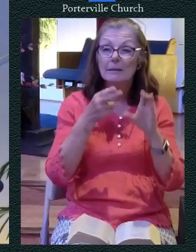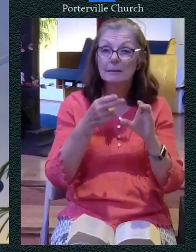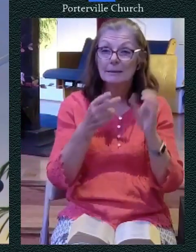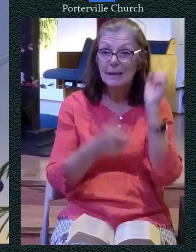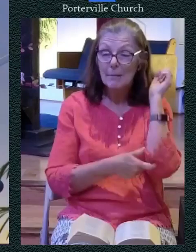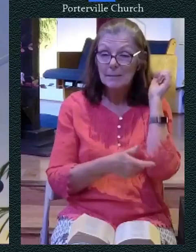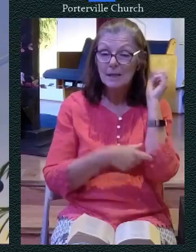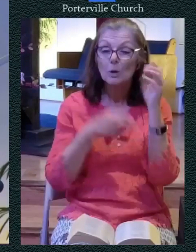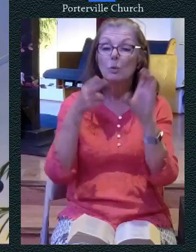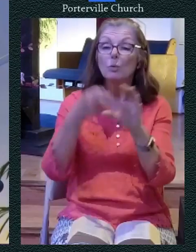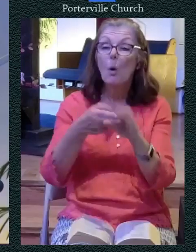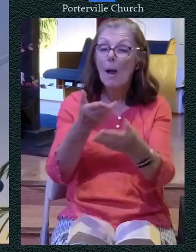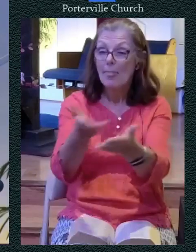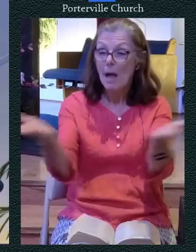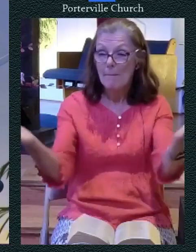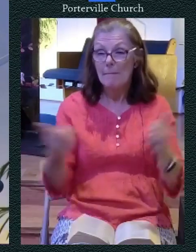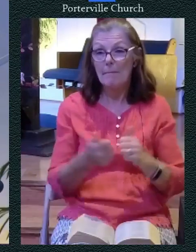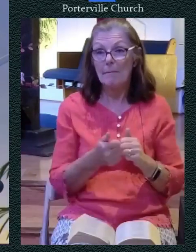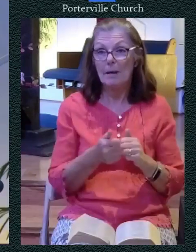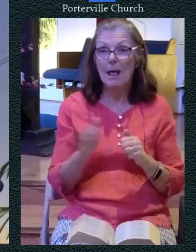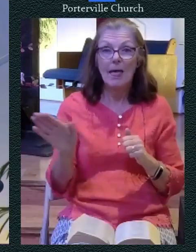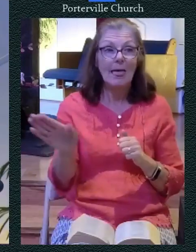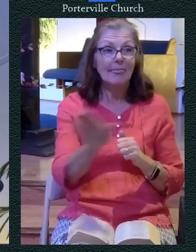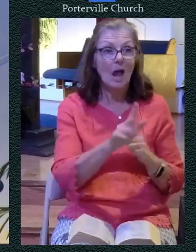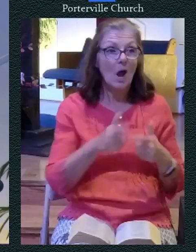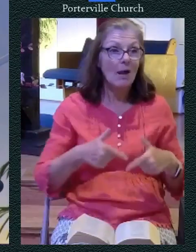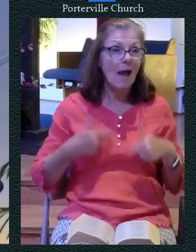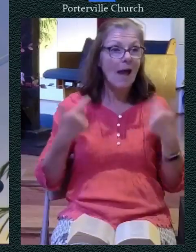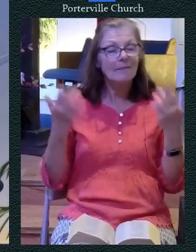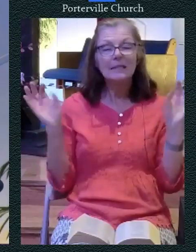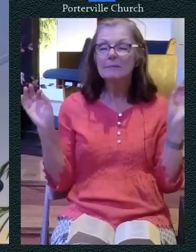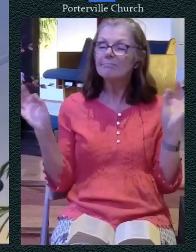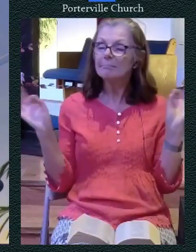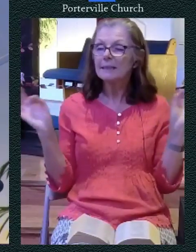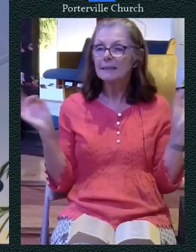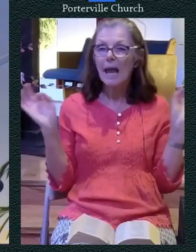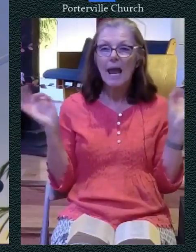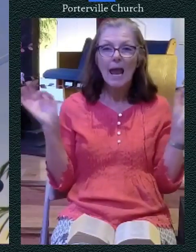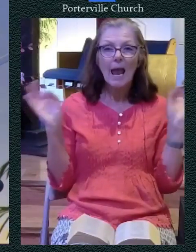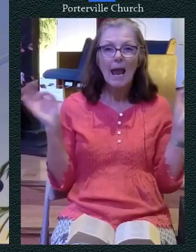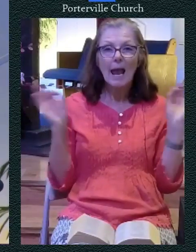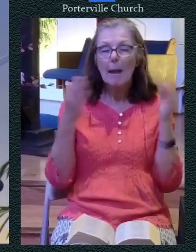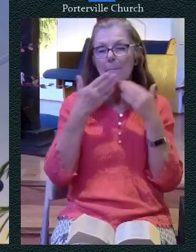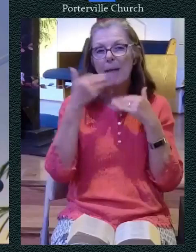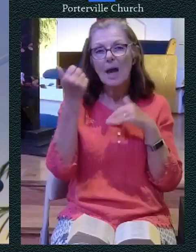lives seem so much easier and even better than his own.